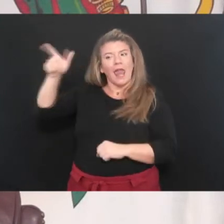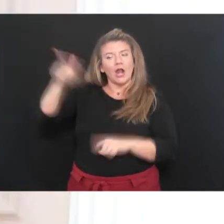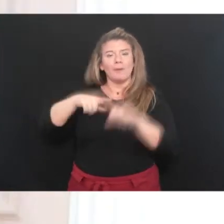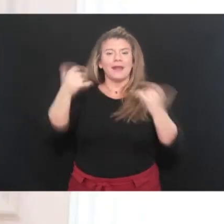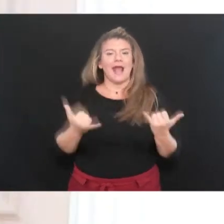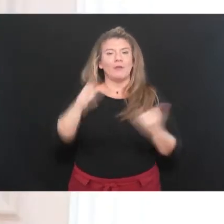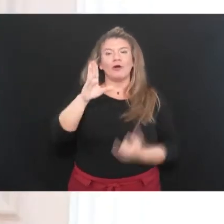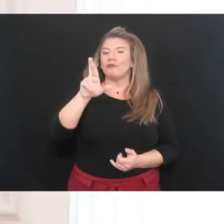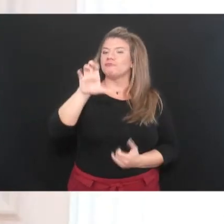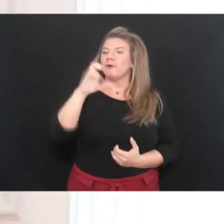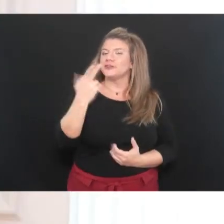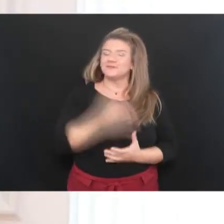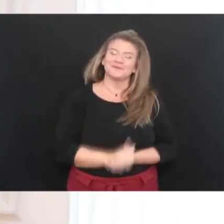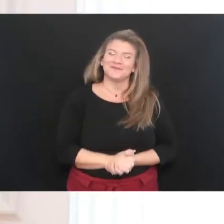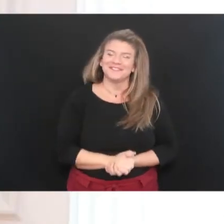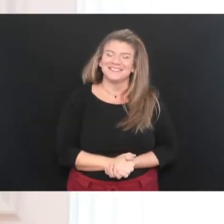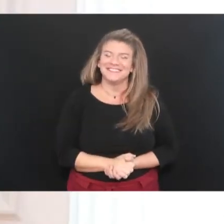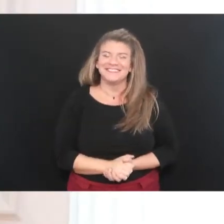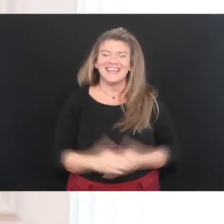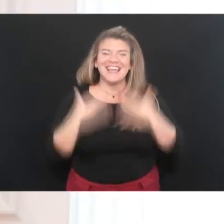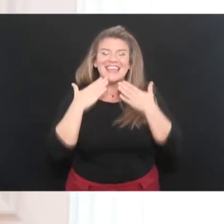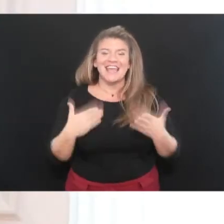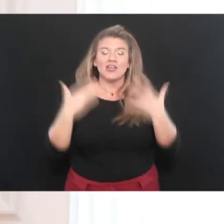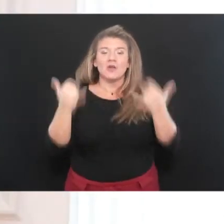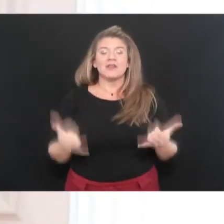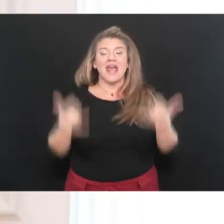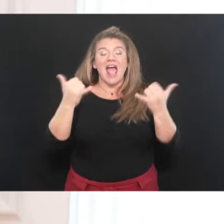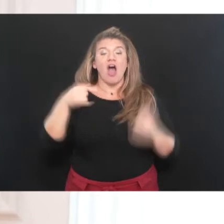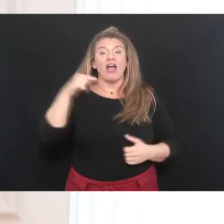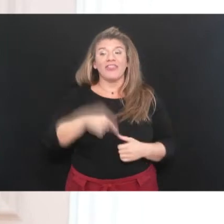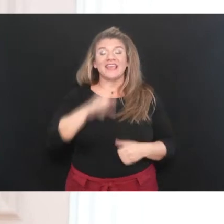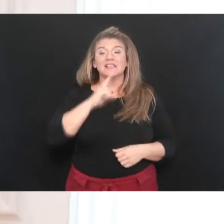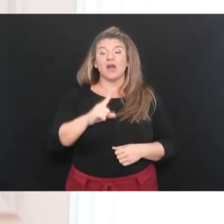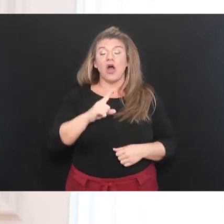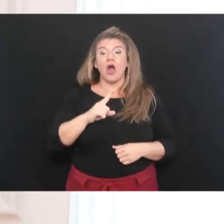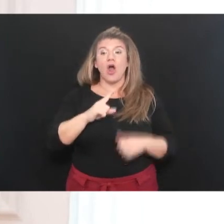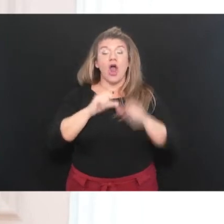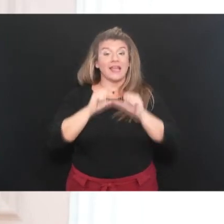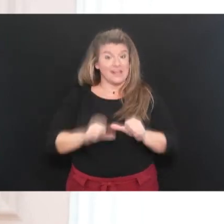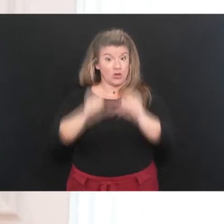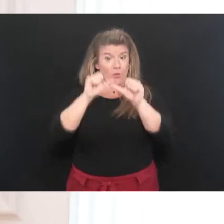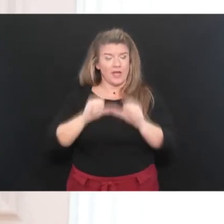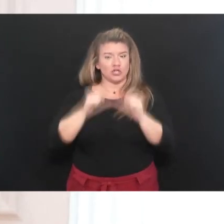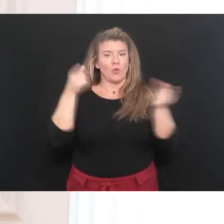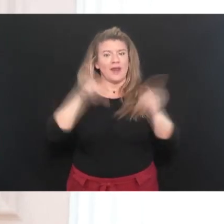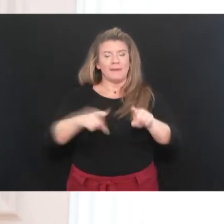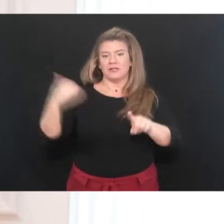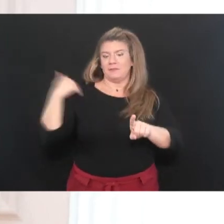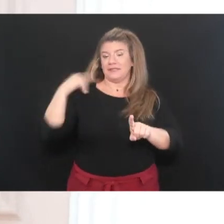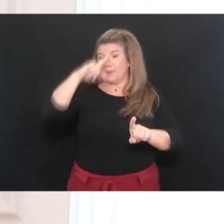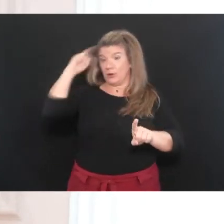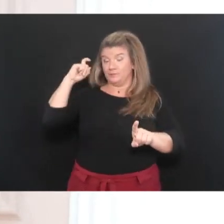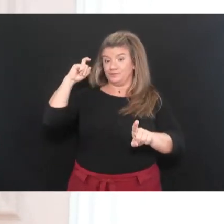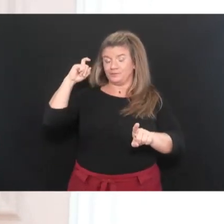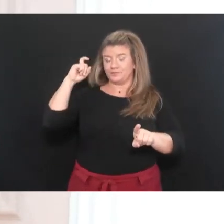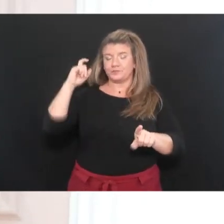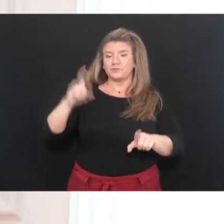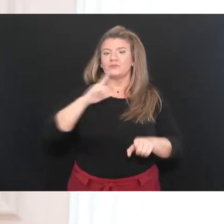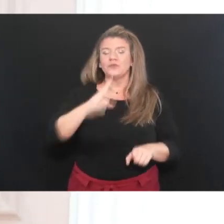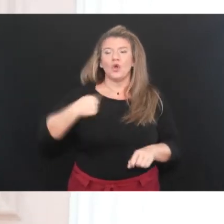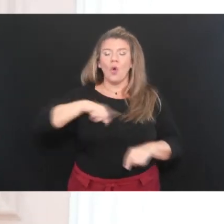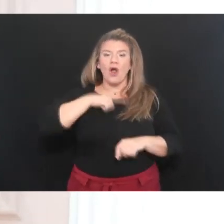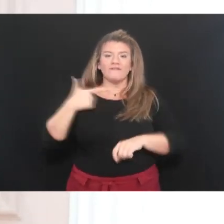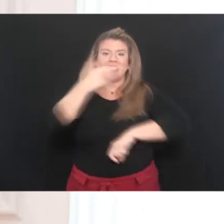today. So, yeah, thanks, Mark. These are actually a continuation of what we did this summer. So our